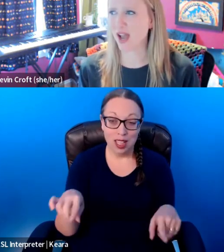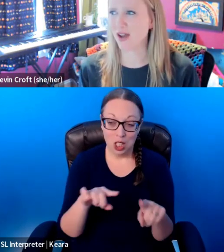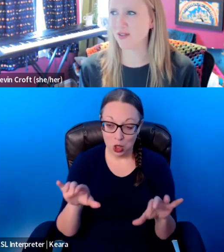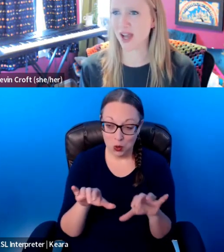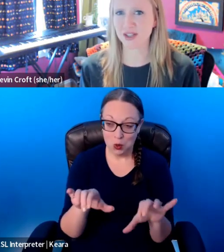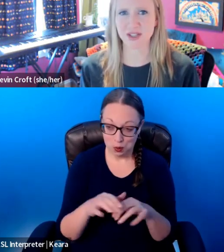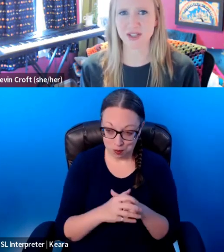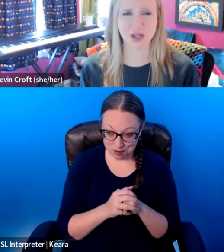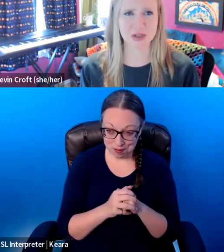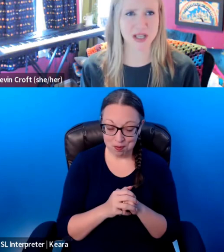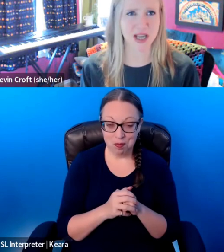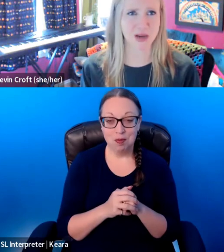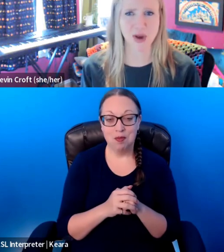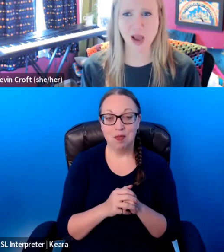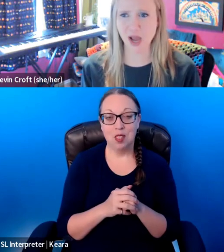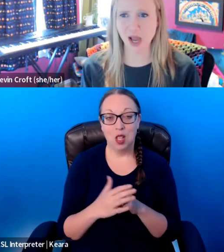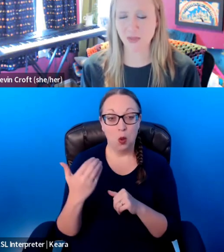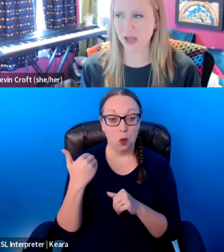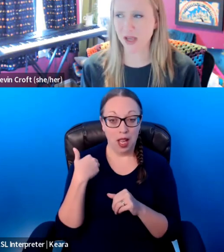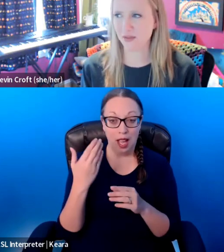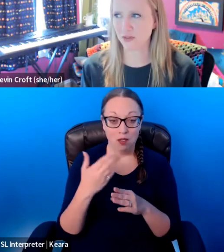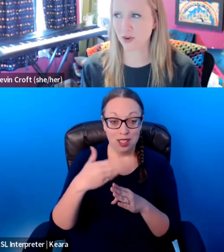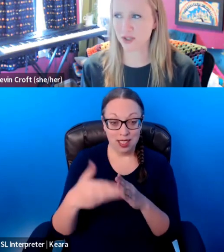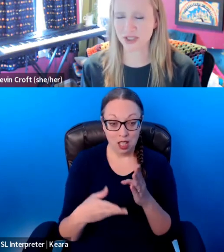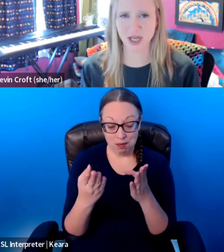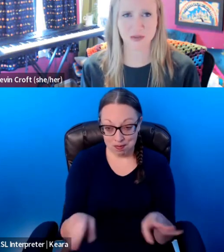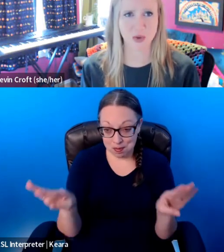We have just a closing wrap up. I'd love